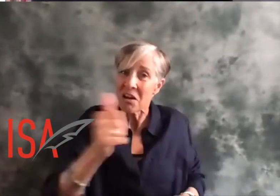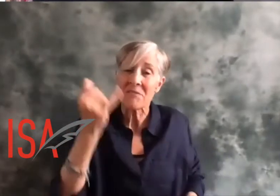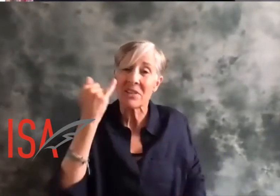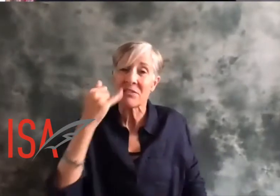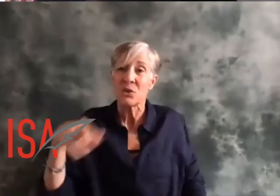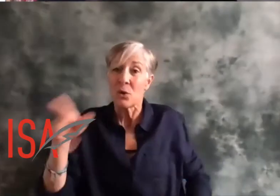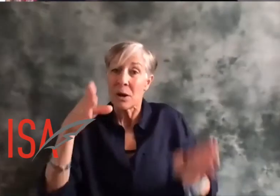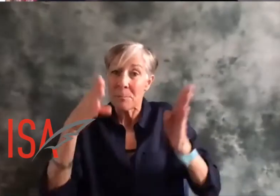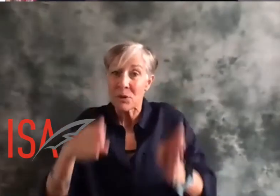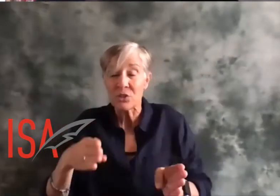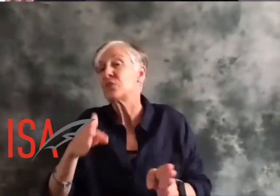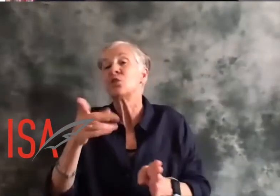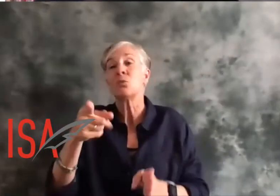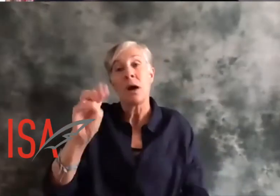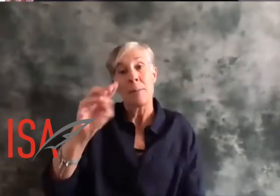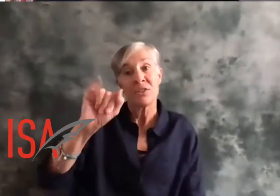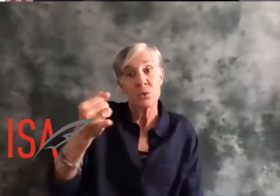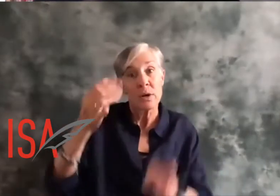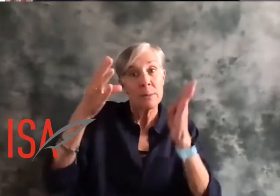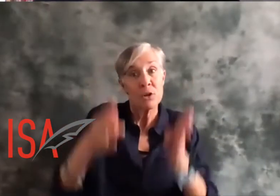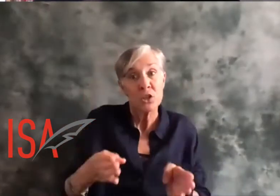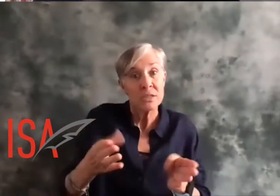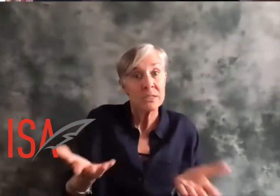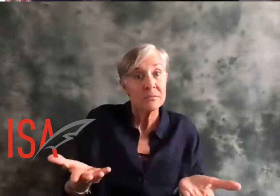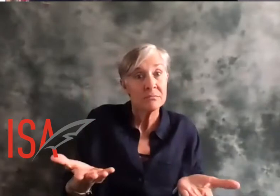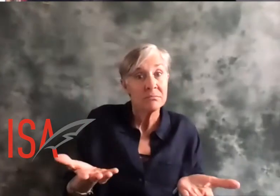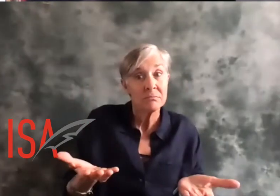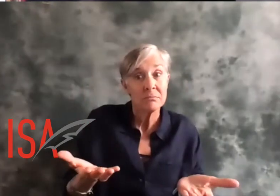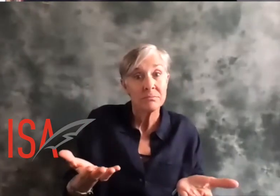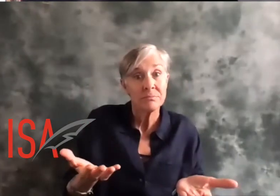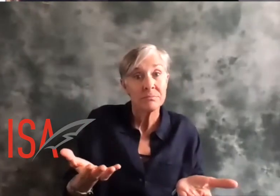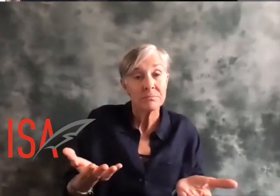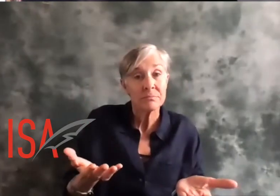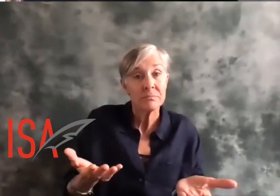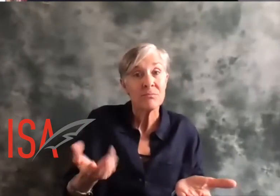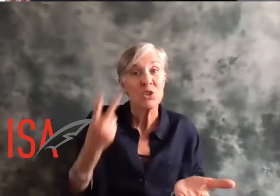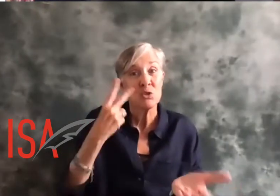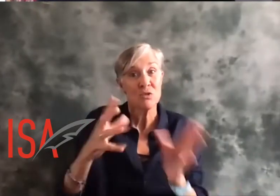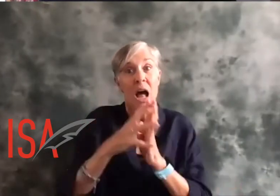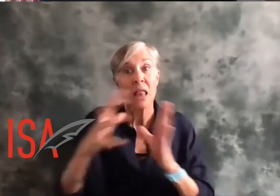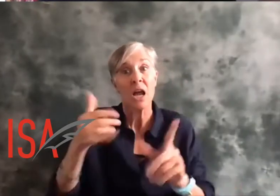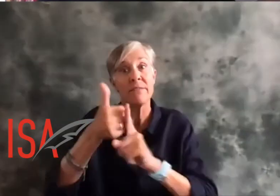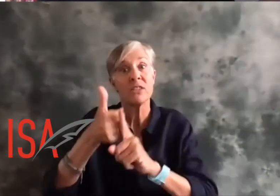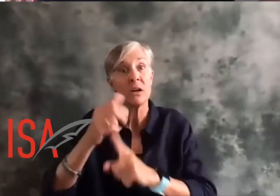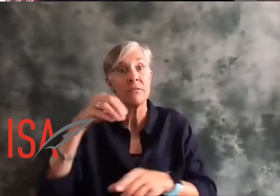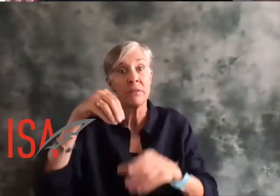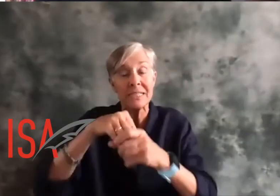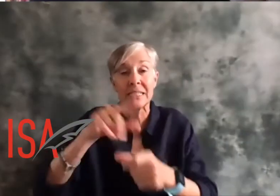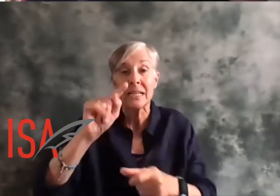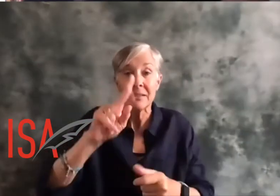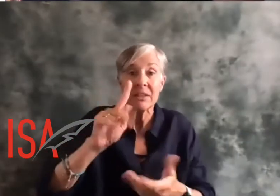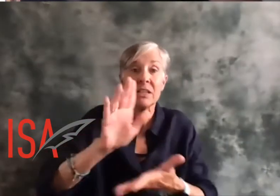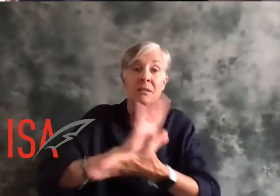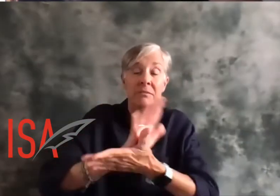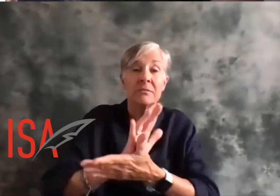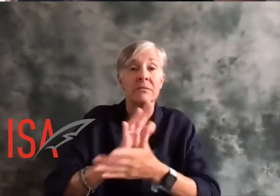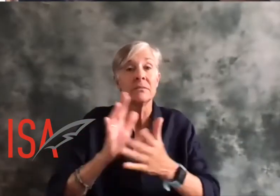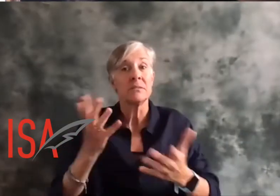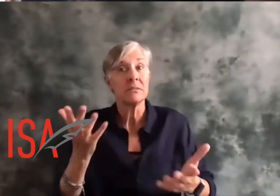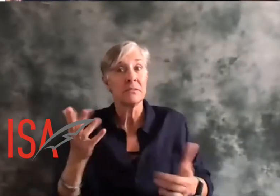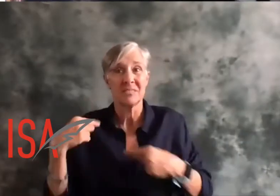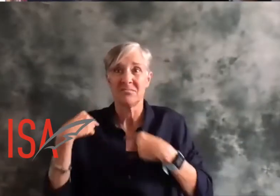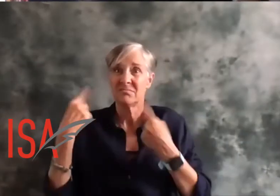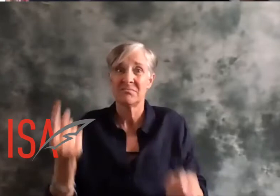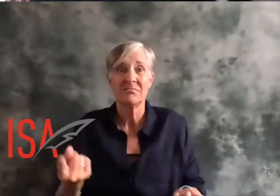who is the majority, who's seen lots and lots of yourself in all the media over